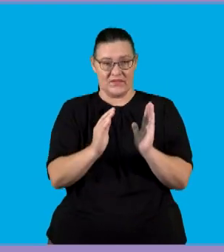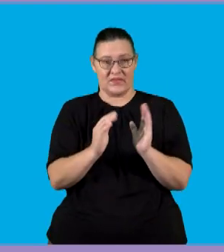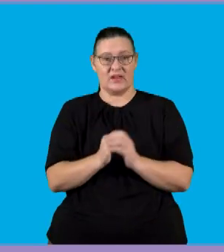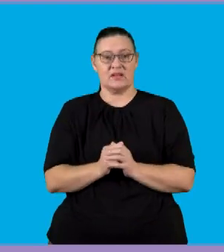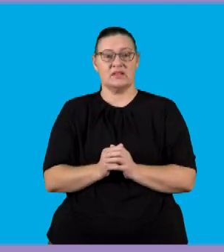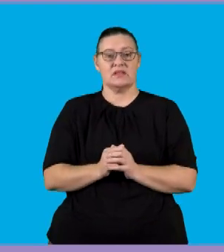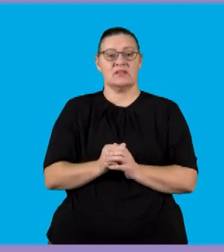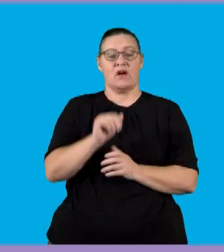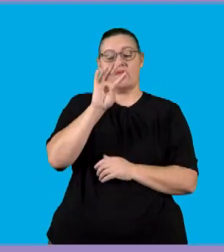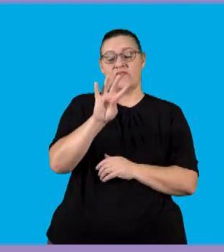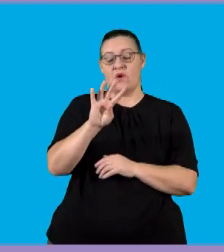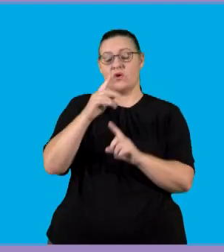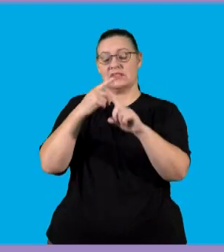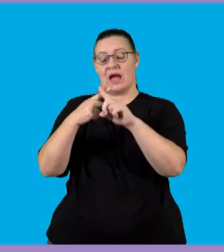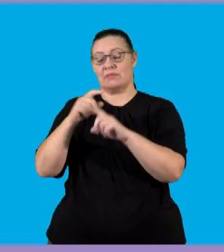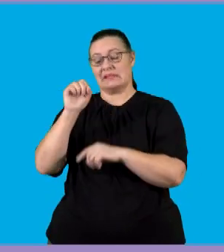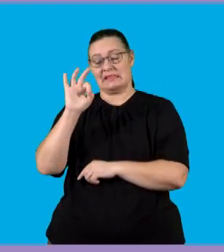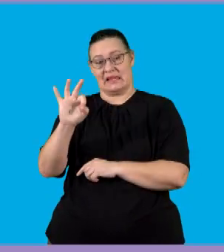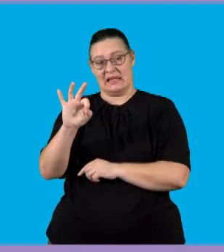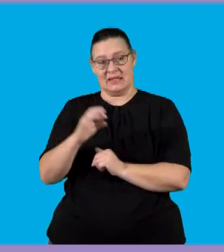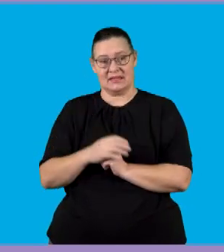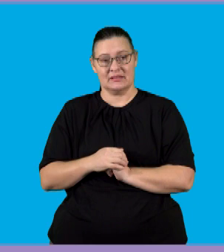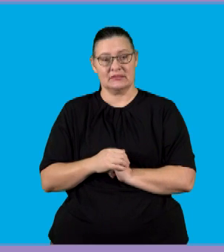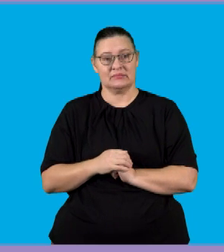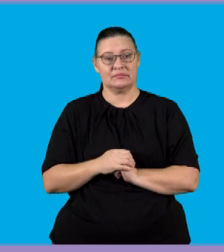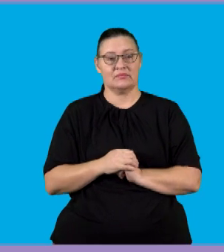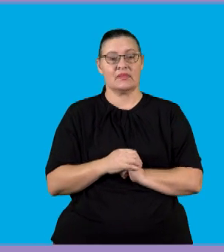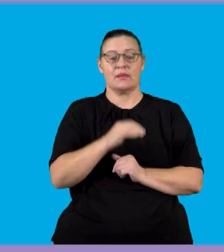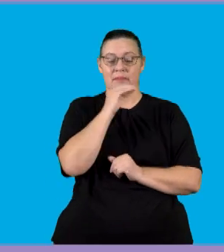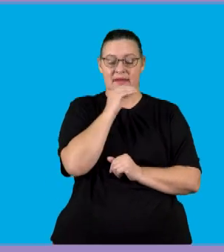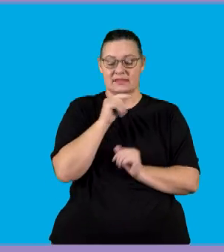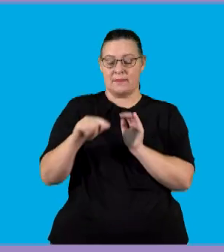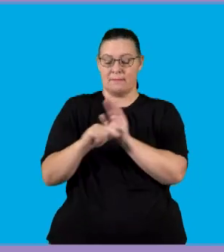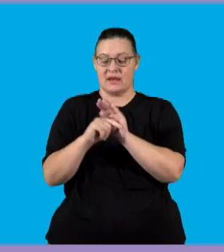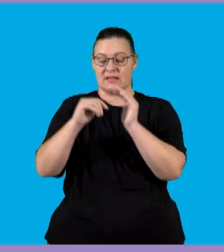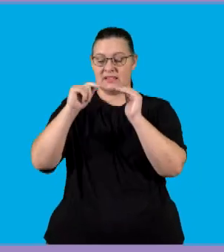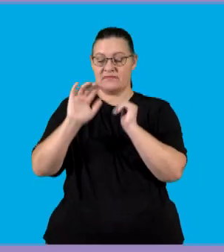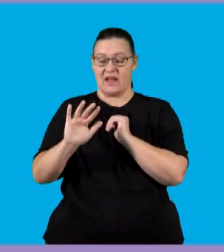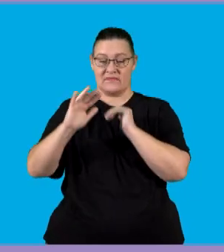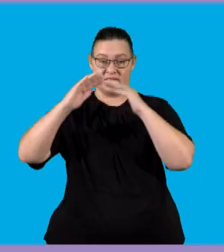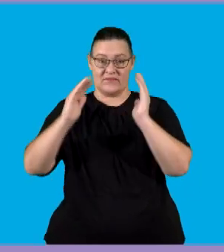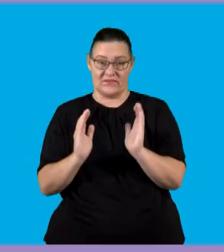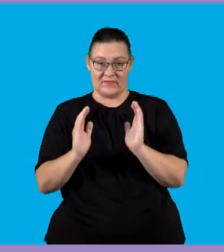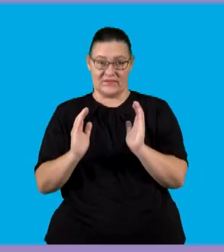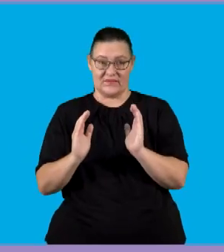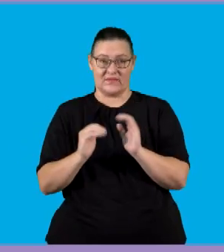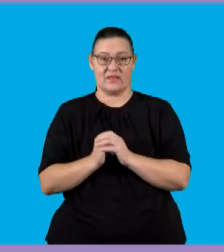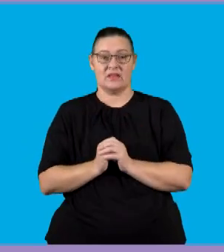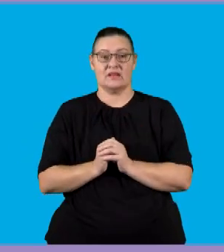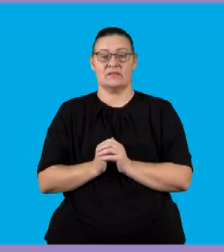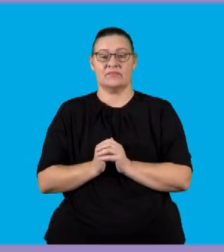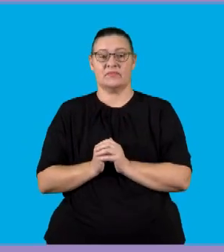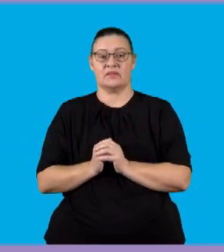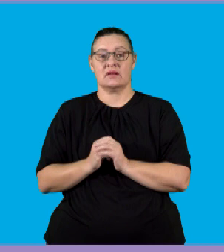5, and then those exponents, the 4 and the 3, are going to multiply together, leaving us with an answer of a negative